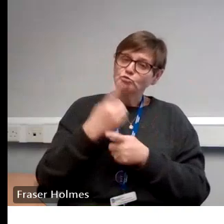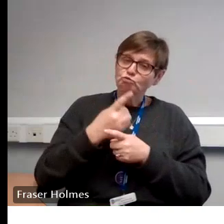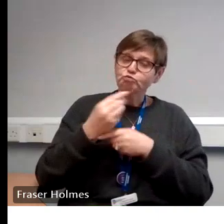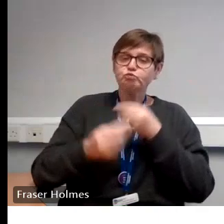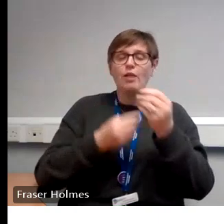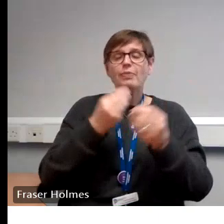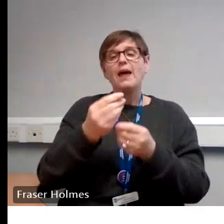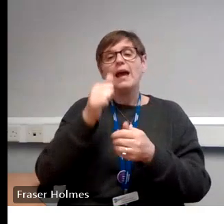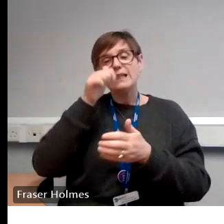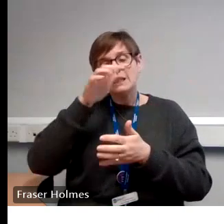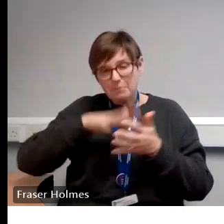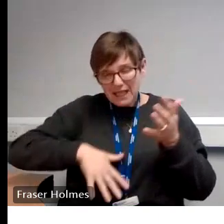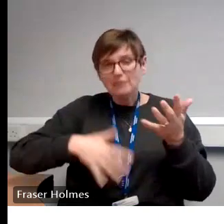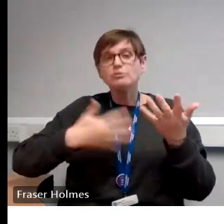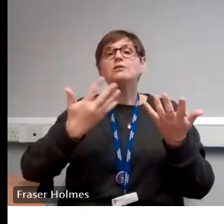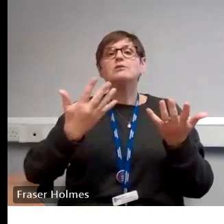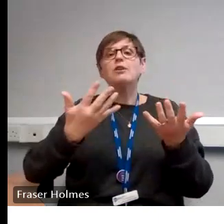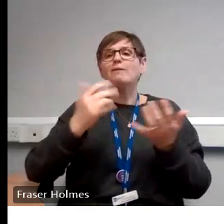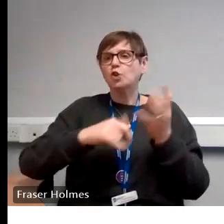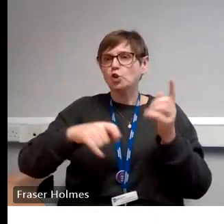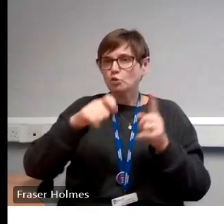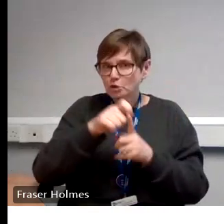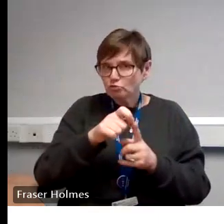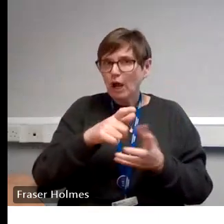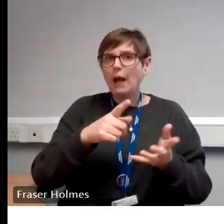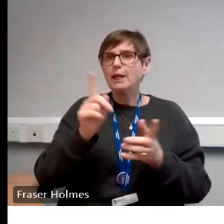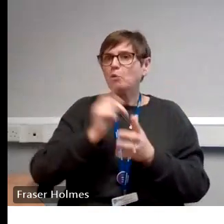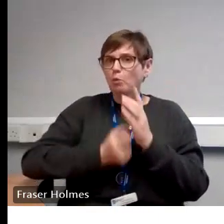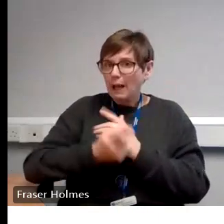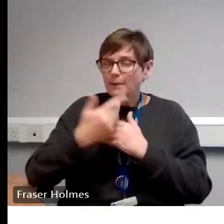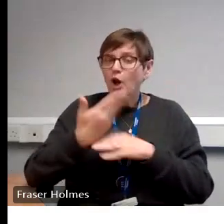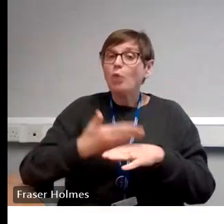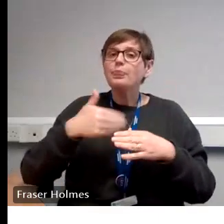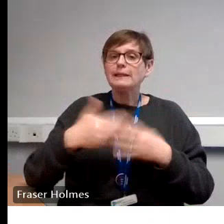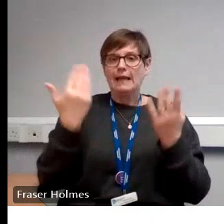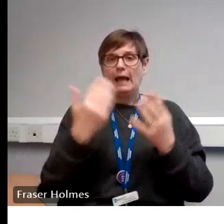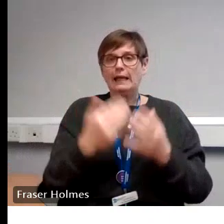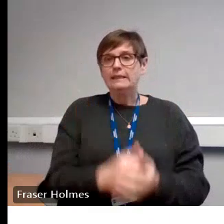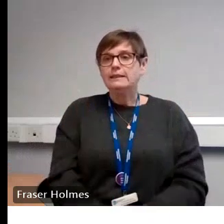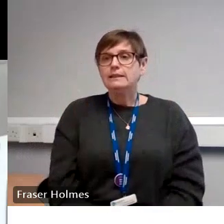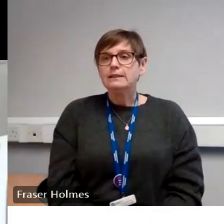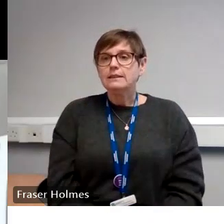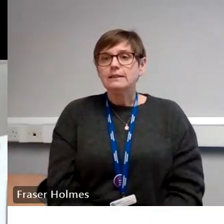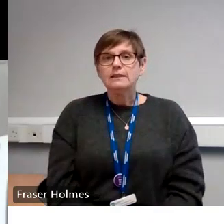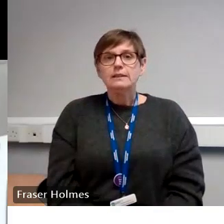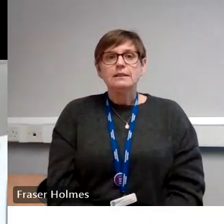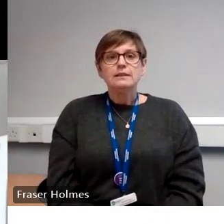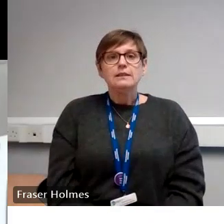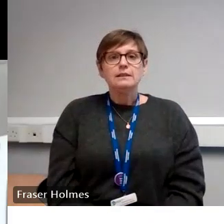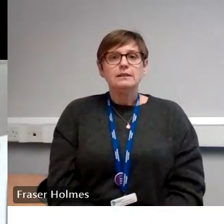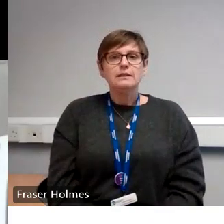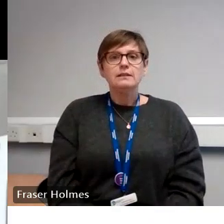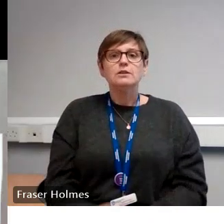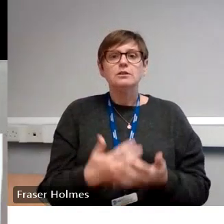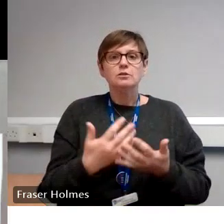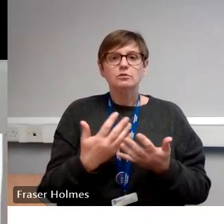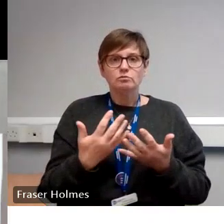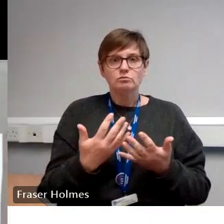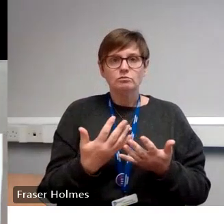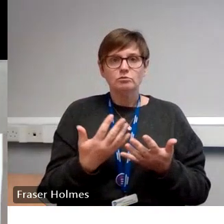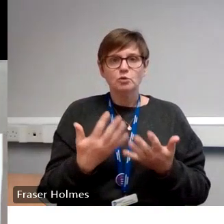social prescribing and you know, what was going on the day. Today it's National Social Prescribing Day. A